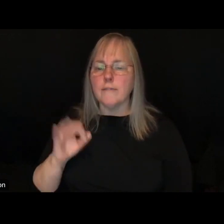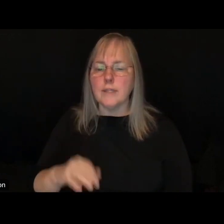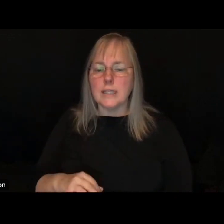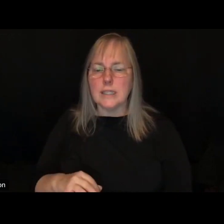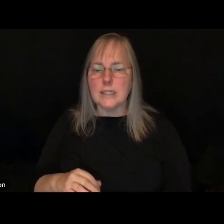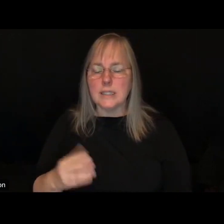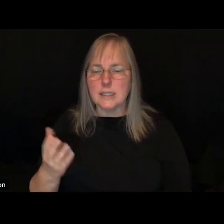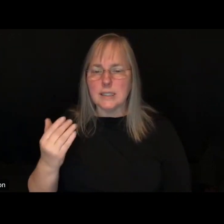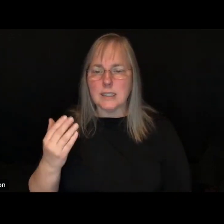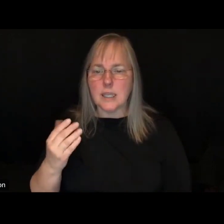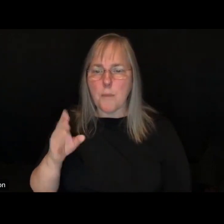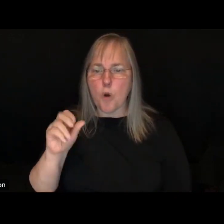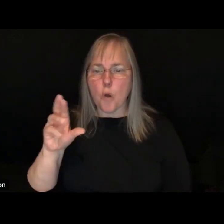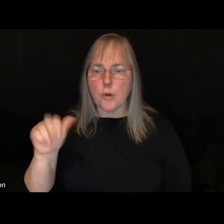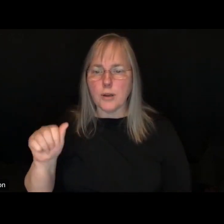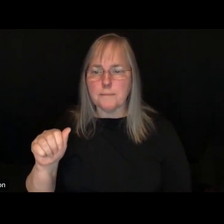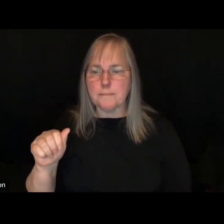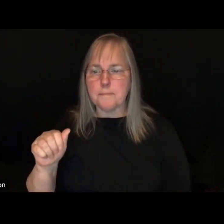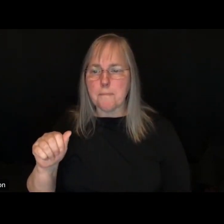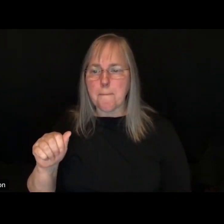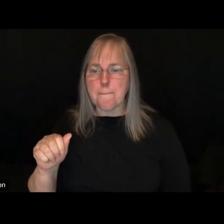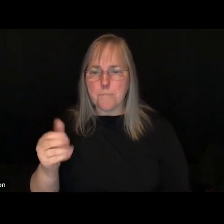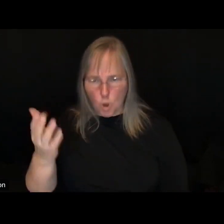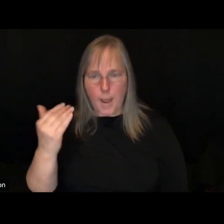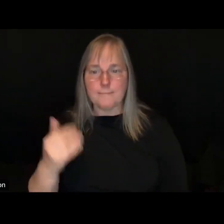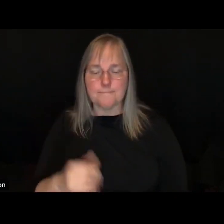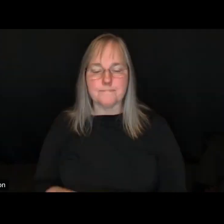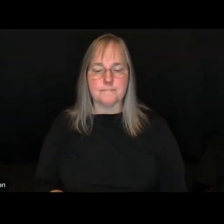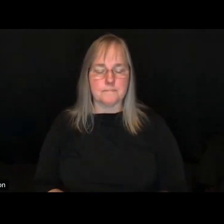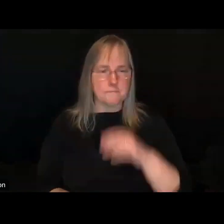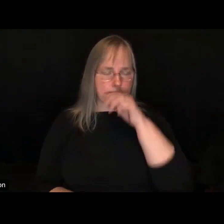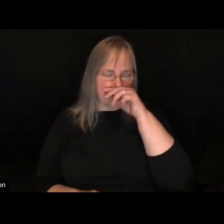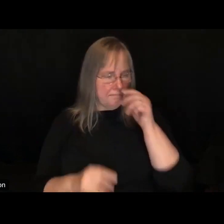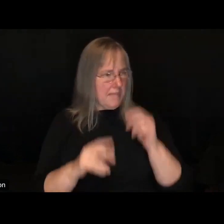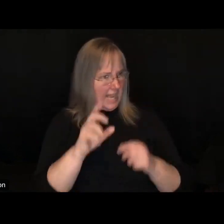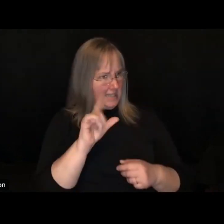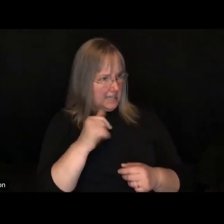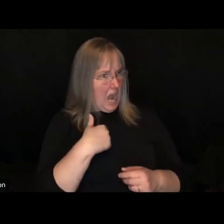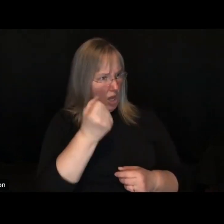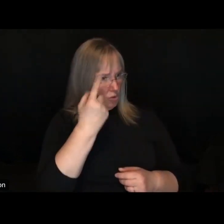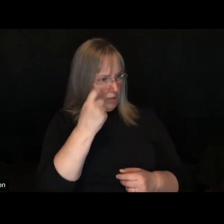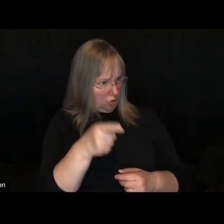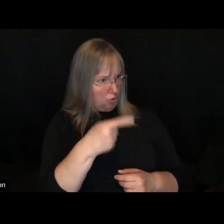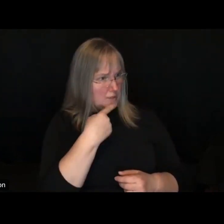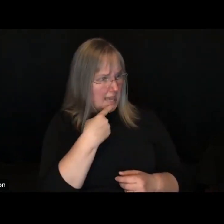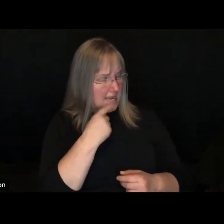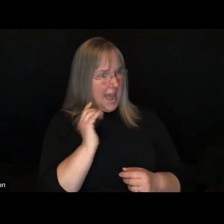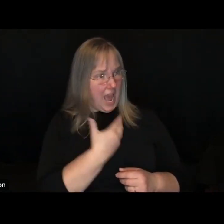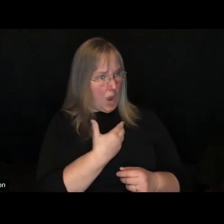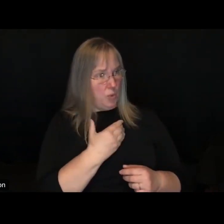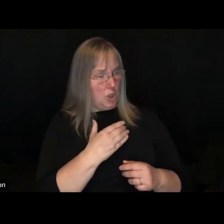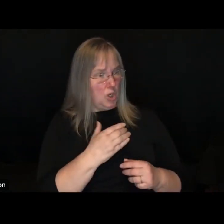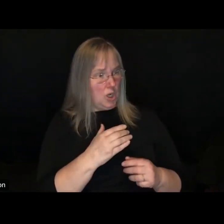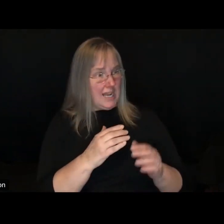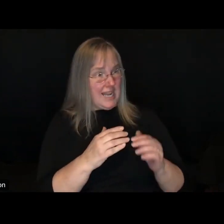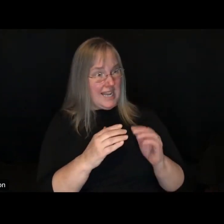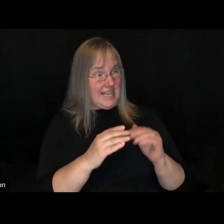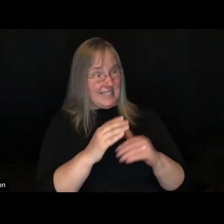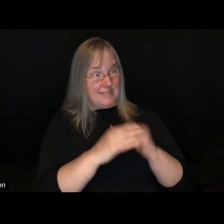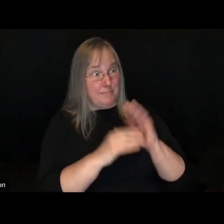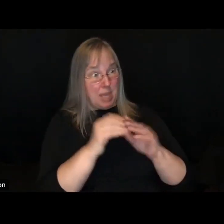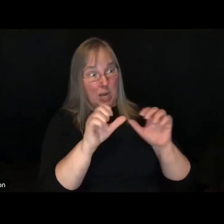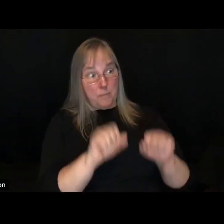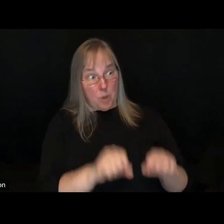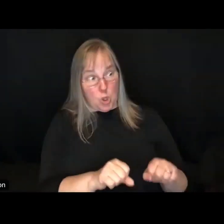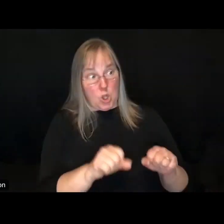think, yeah, you can unmute yourself. Go ahead. So did I understand you to say that our developable land is now